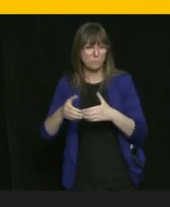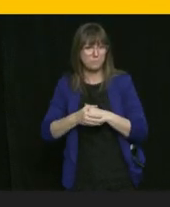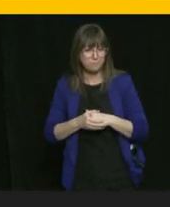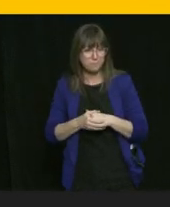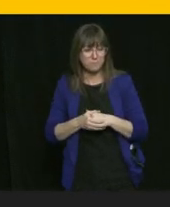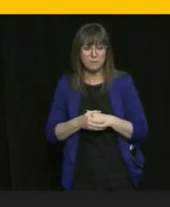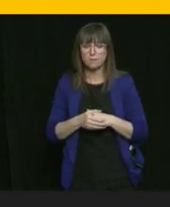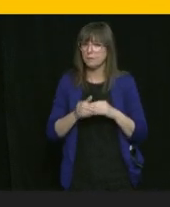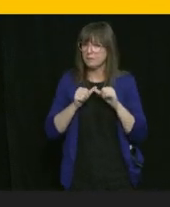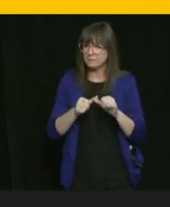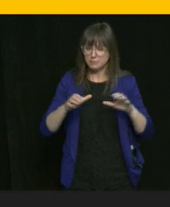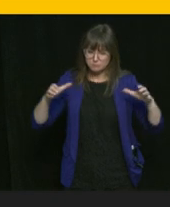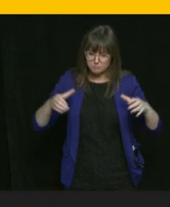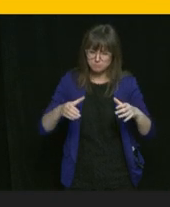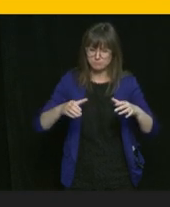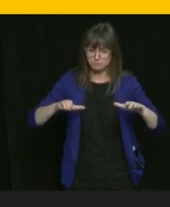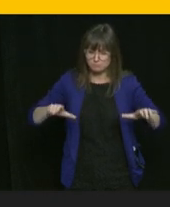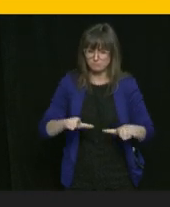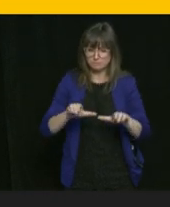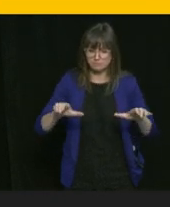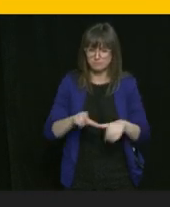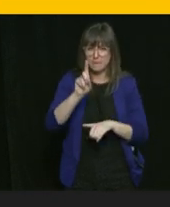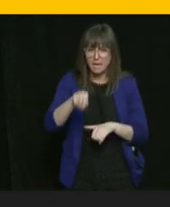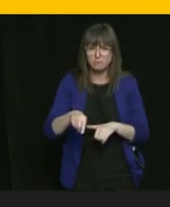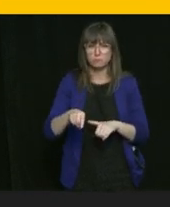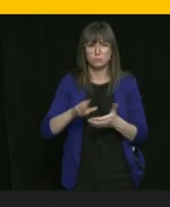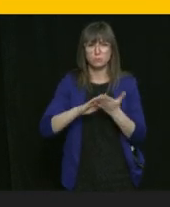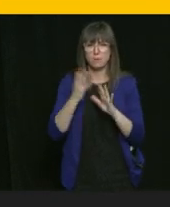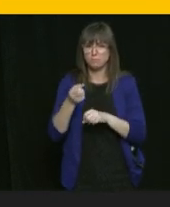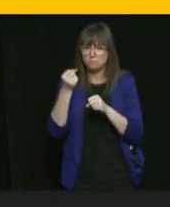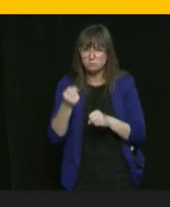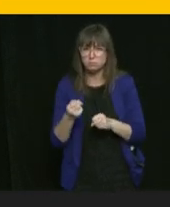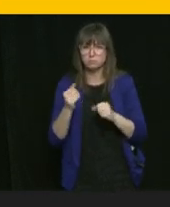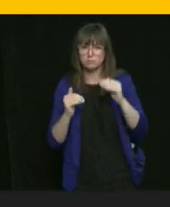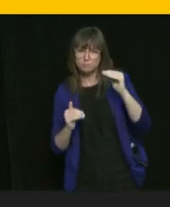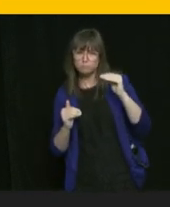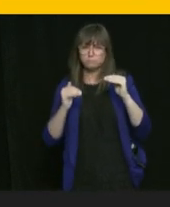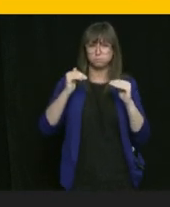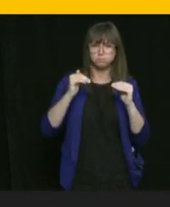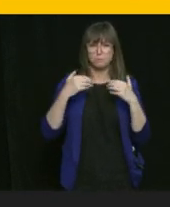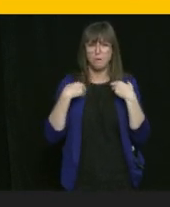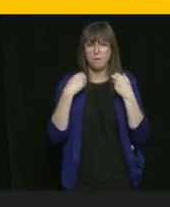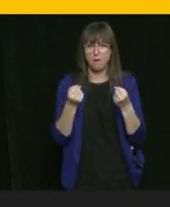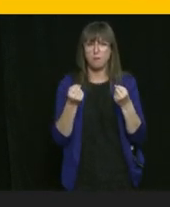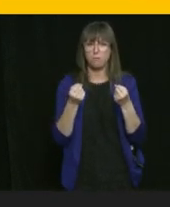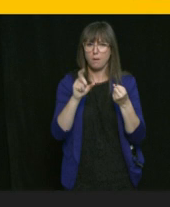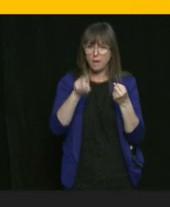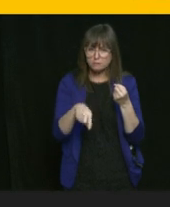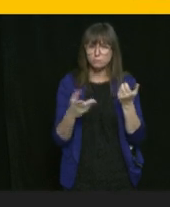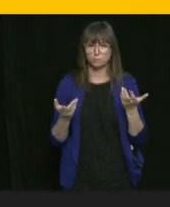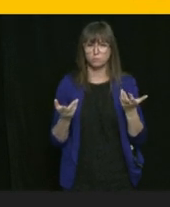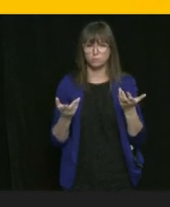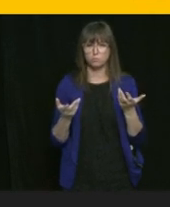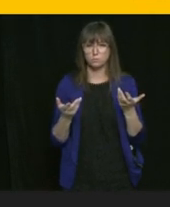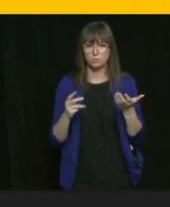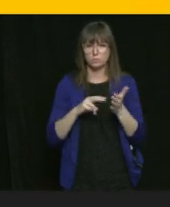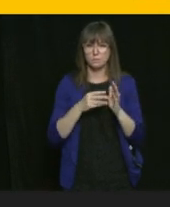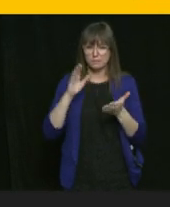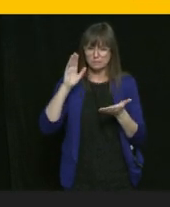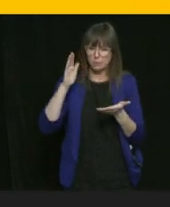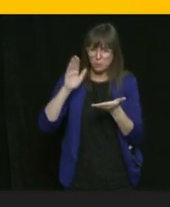continue to come together to build resilience and eliminate health inequities that put Canadians at